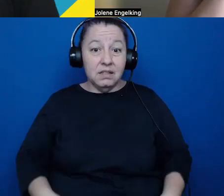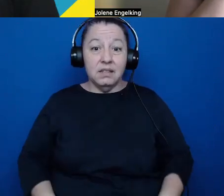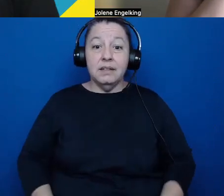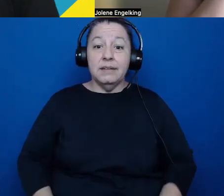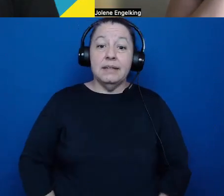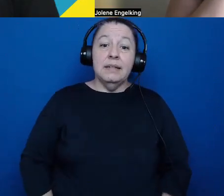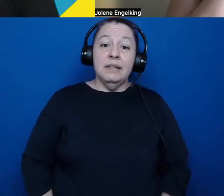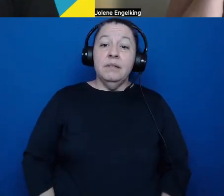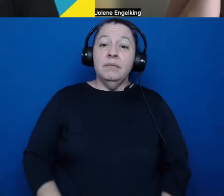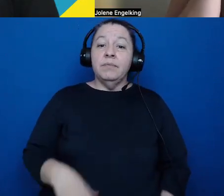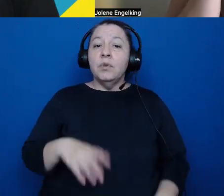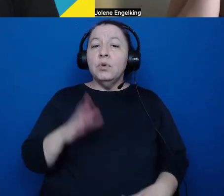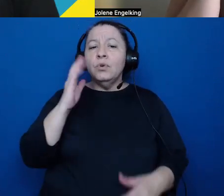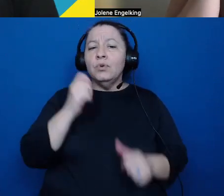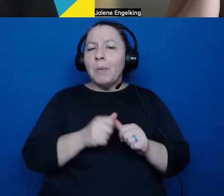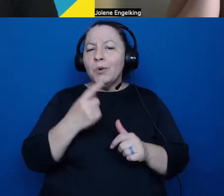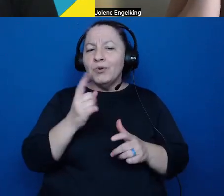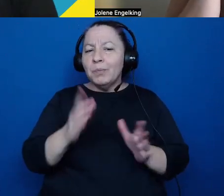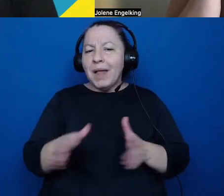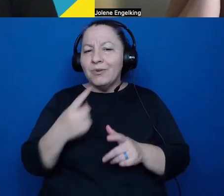Did you remember what you're going to say, Shayla?